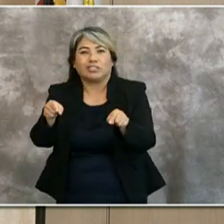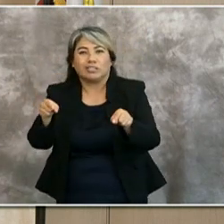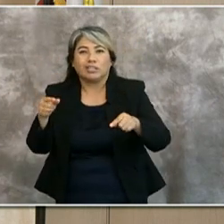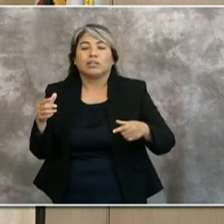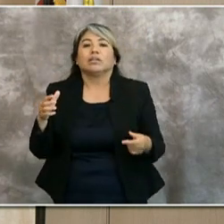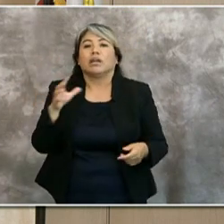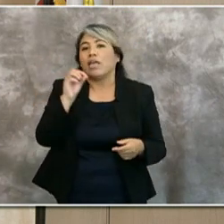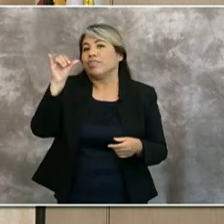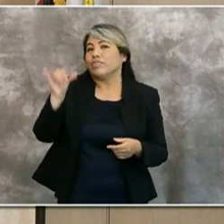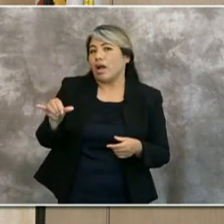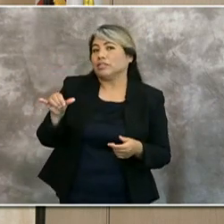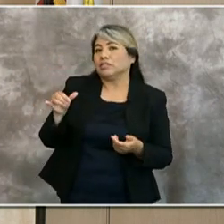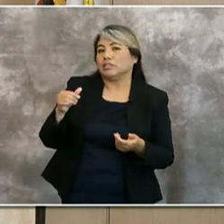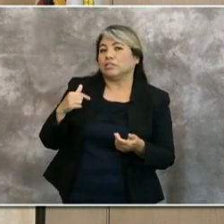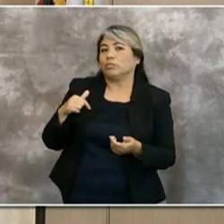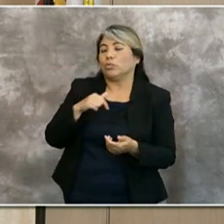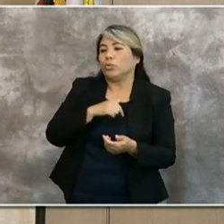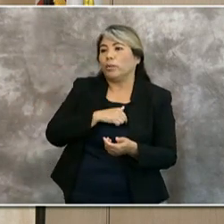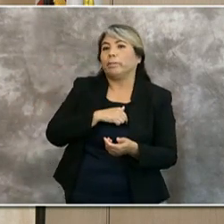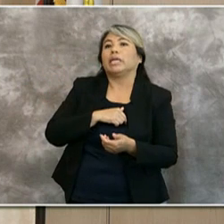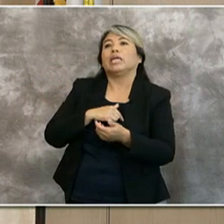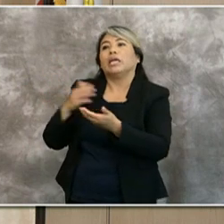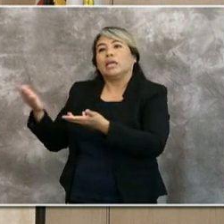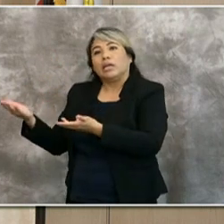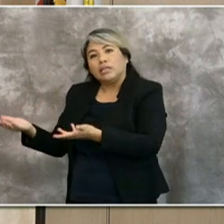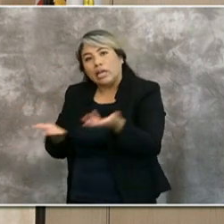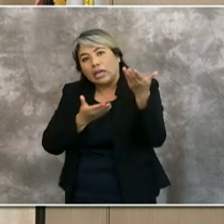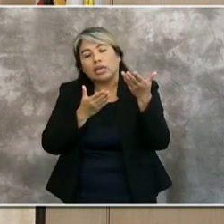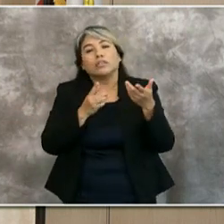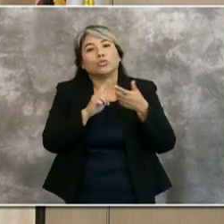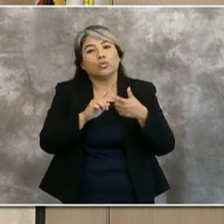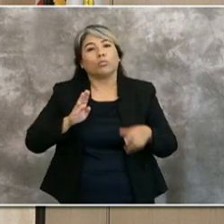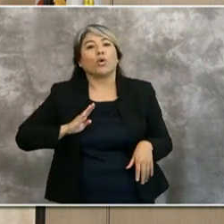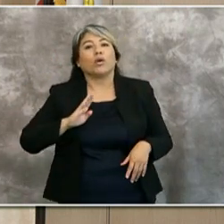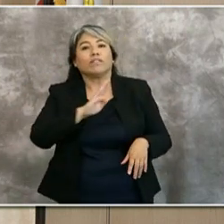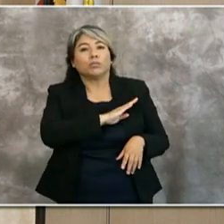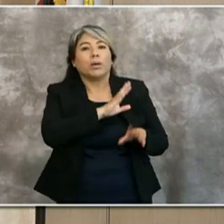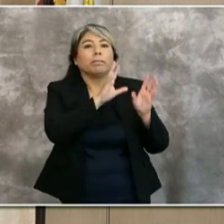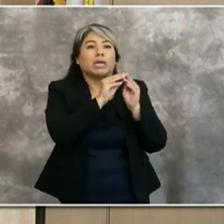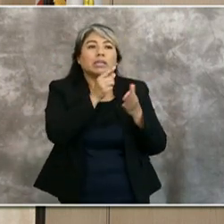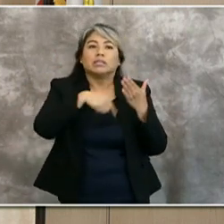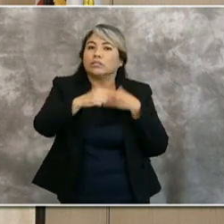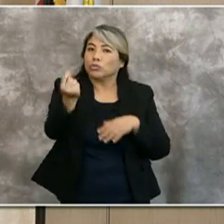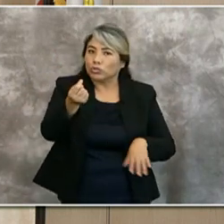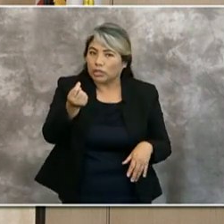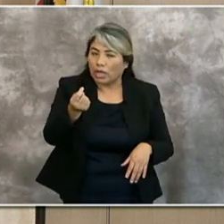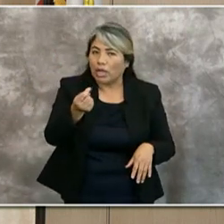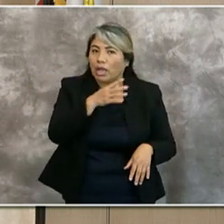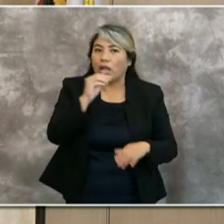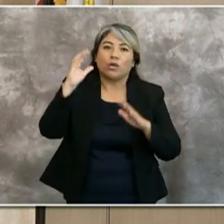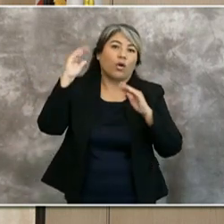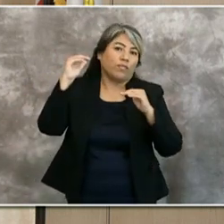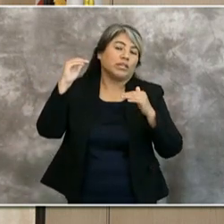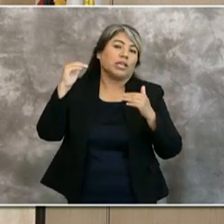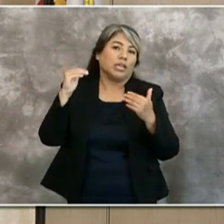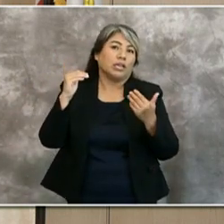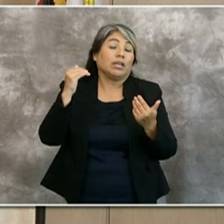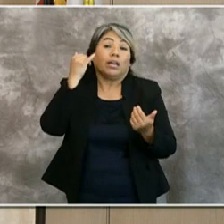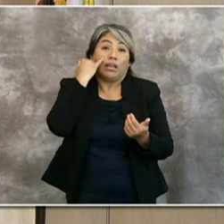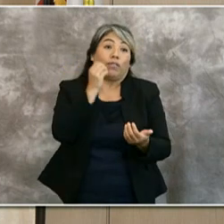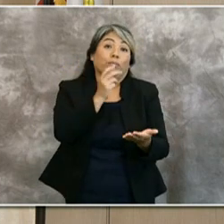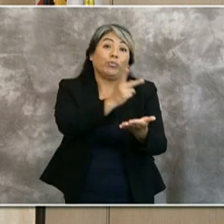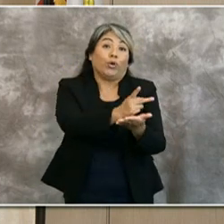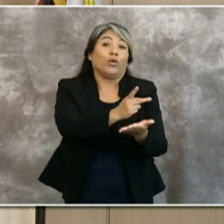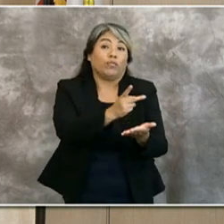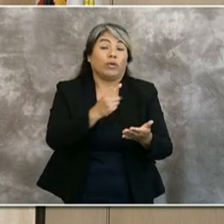that's what will be taken to our Board of Supervisors on Tuesday. And hopefully, if